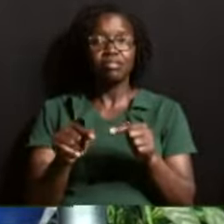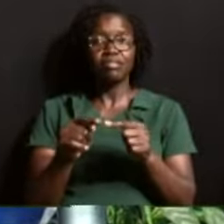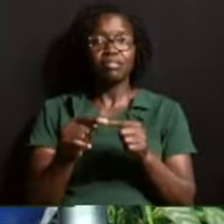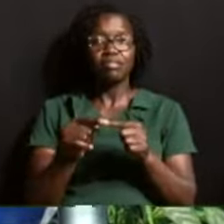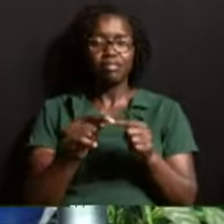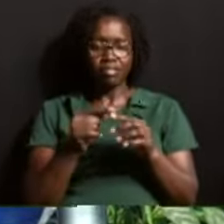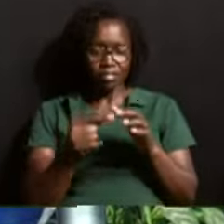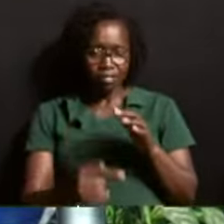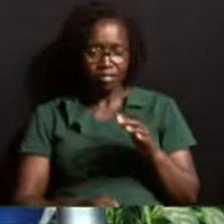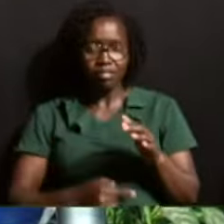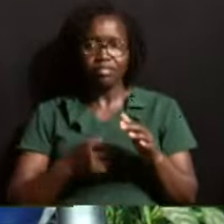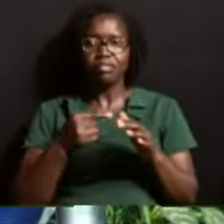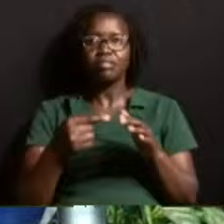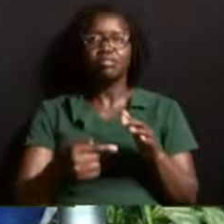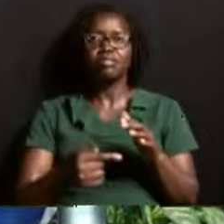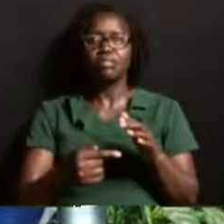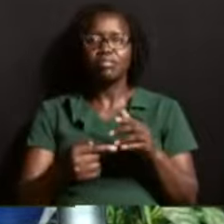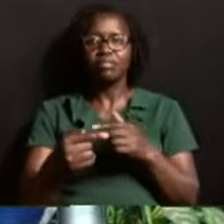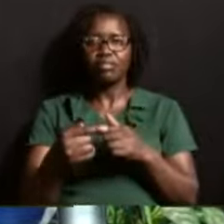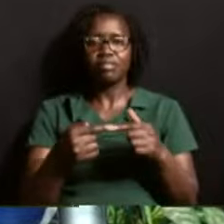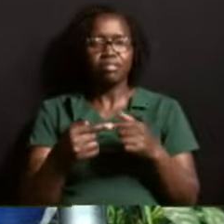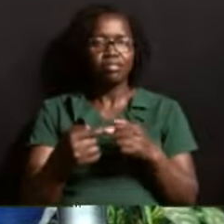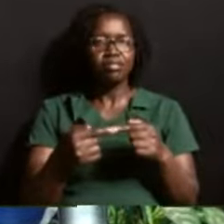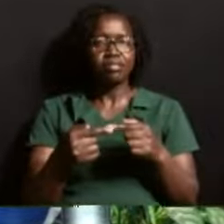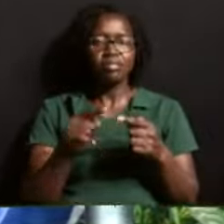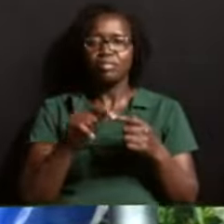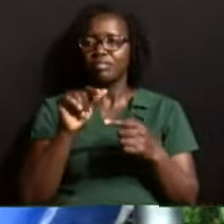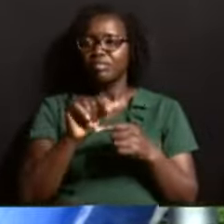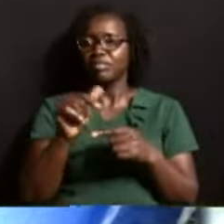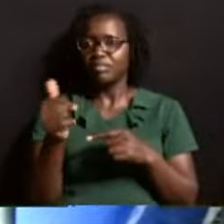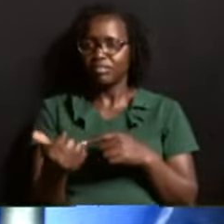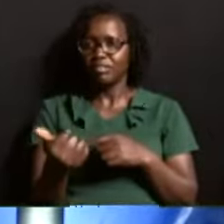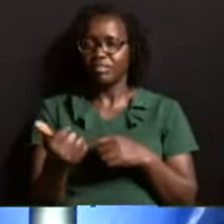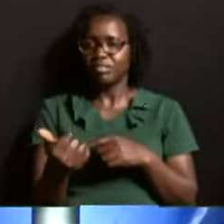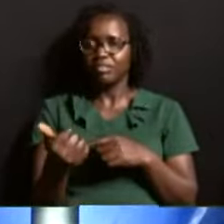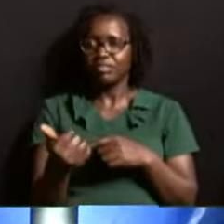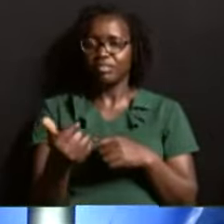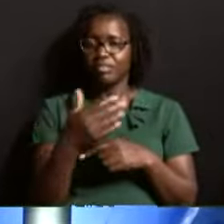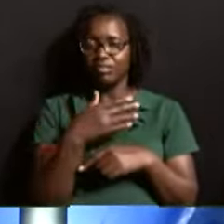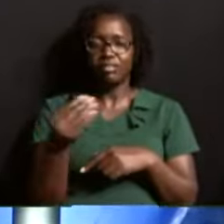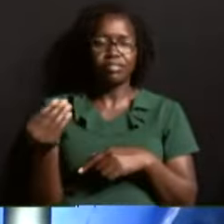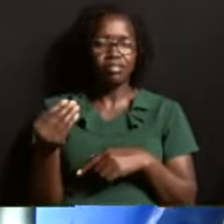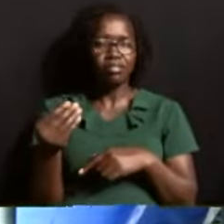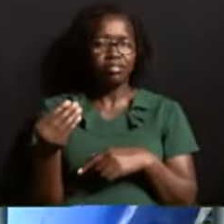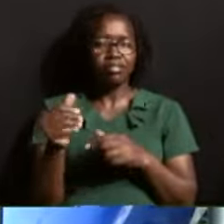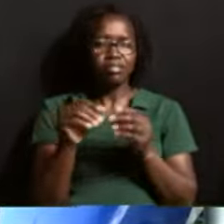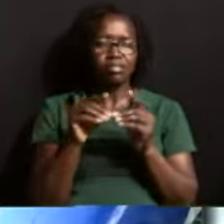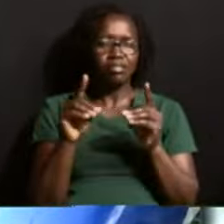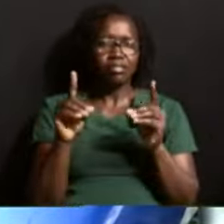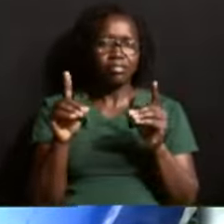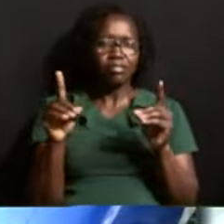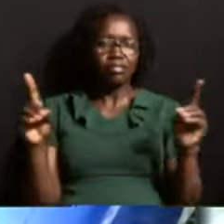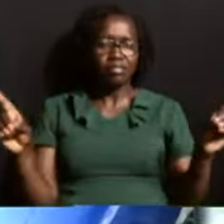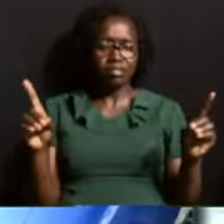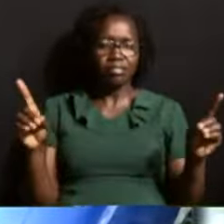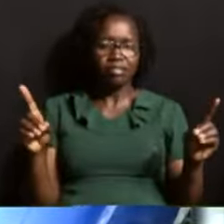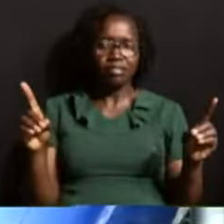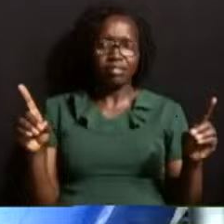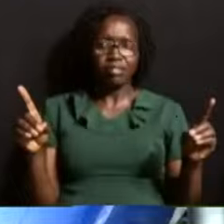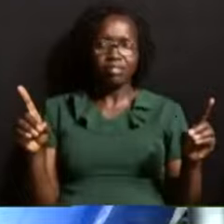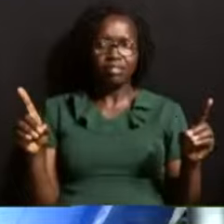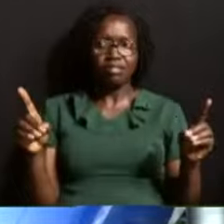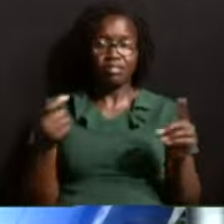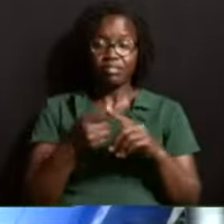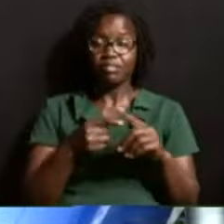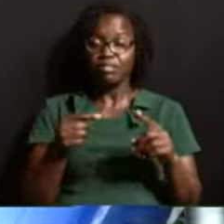hub, the closer they are to each other. And the far removed they are from